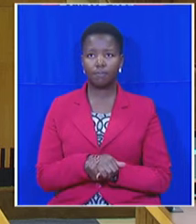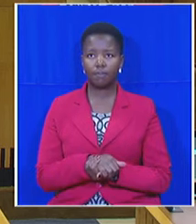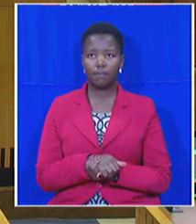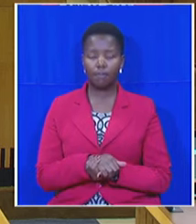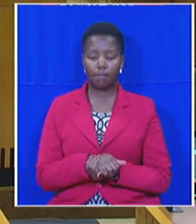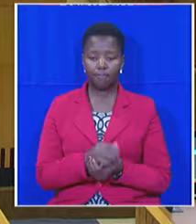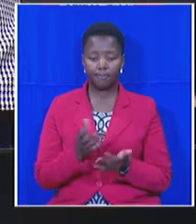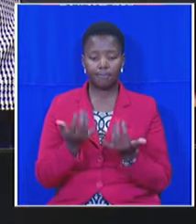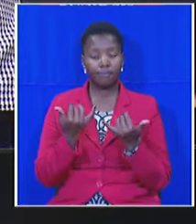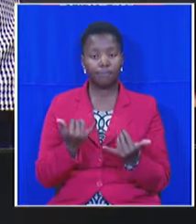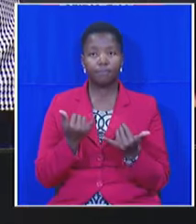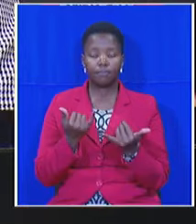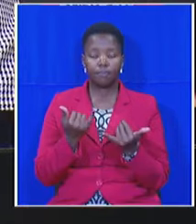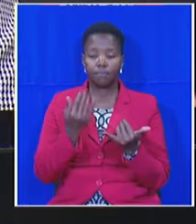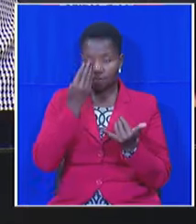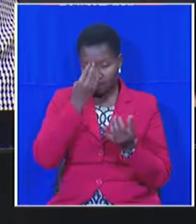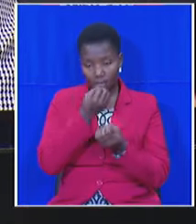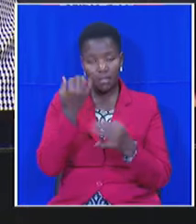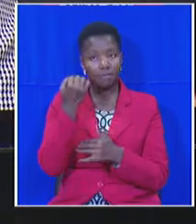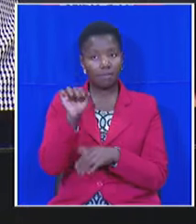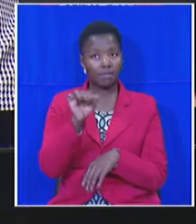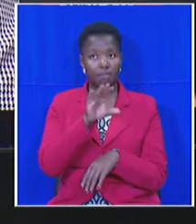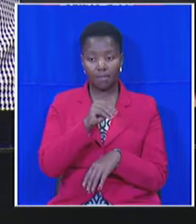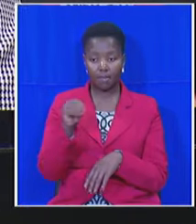I'll now put the vote again. Are there any objections?